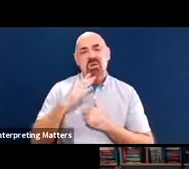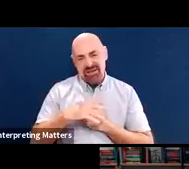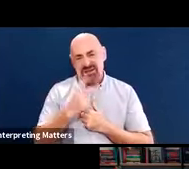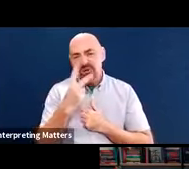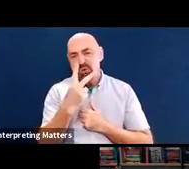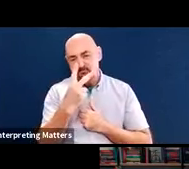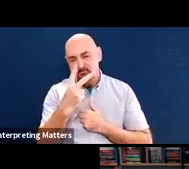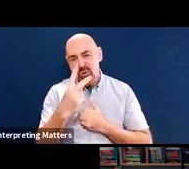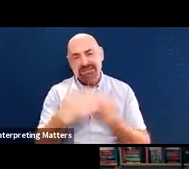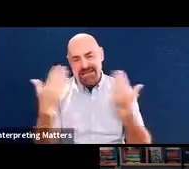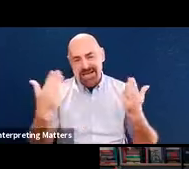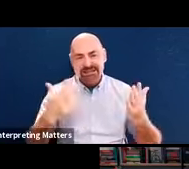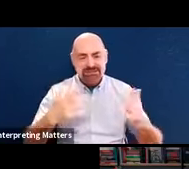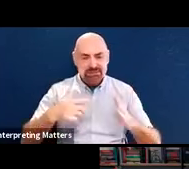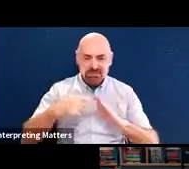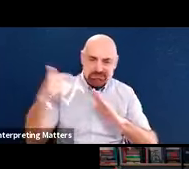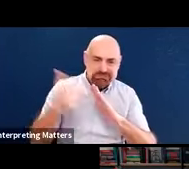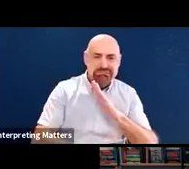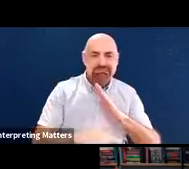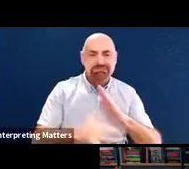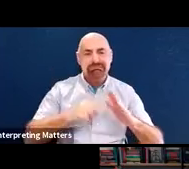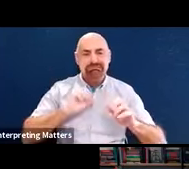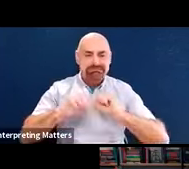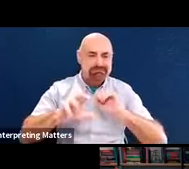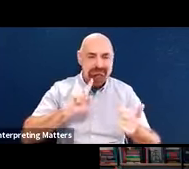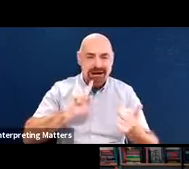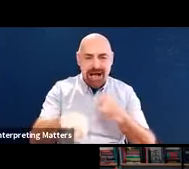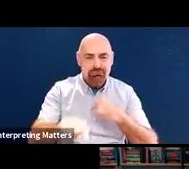of discussion. I mean, the concepts,